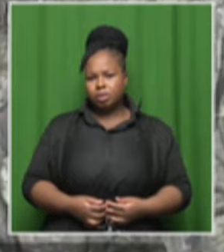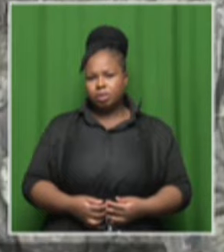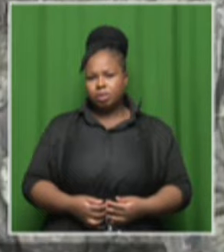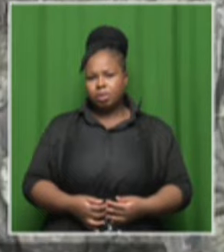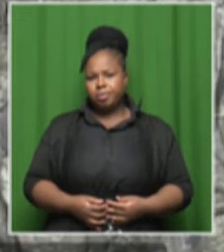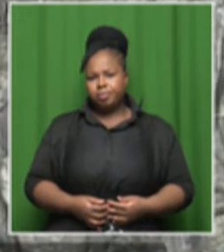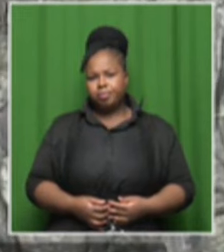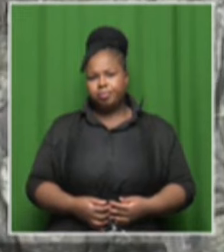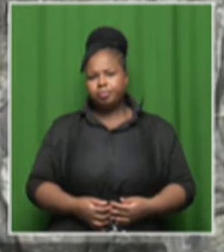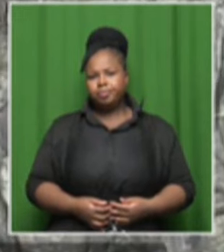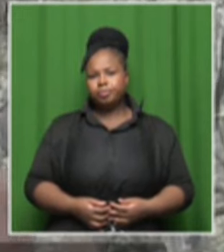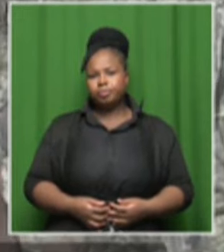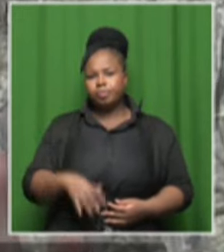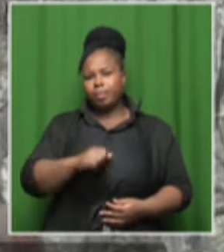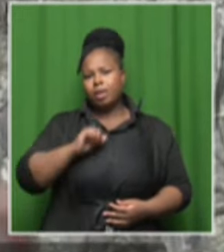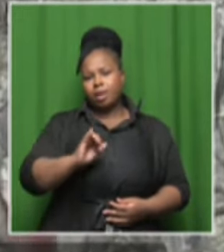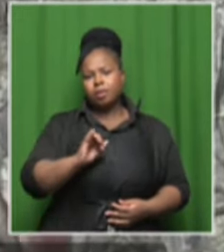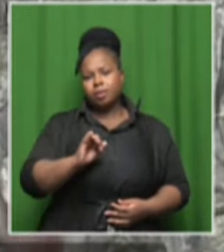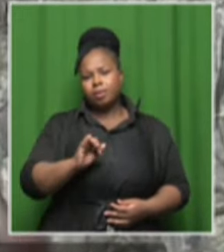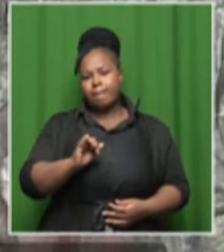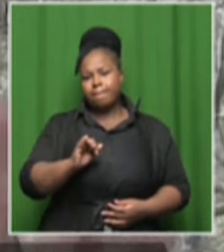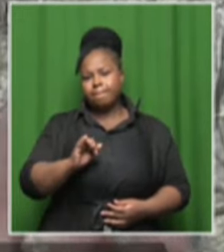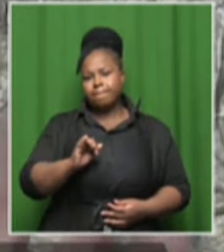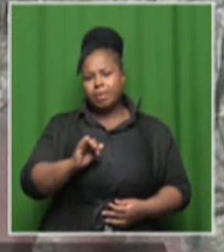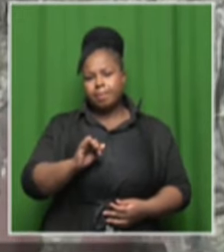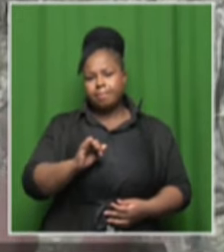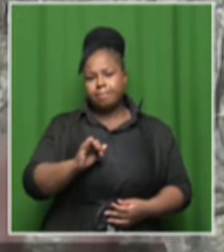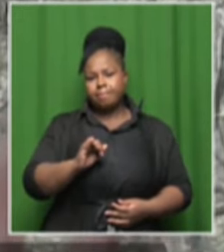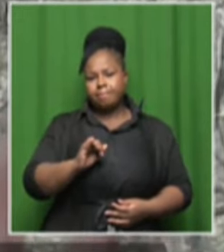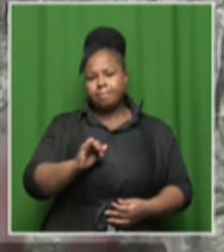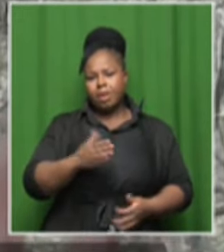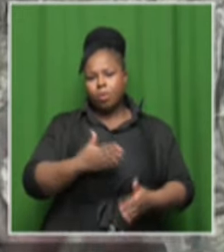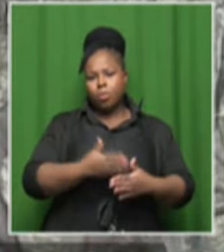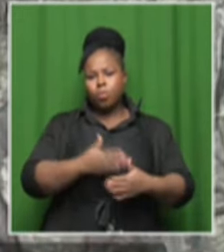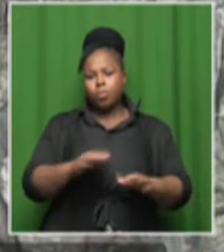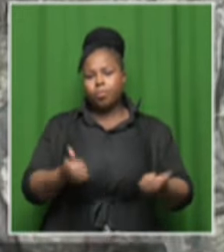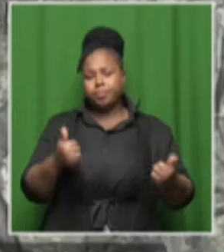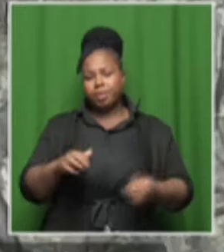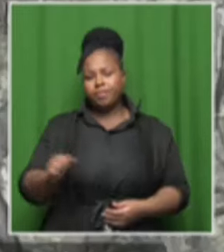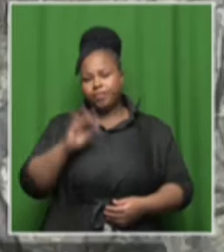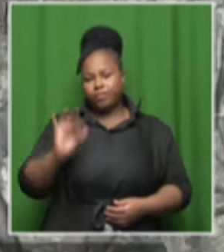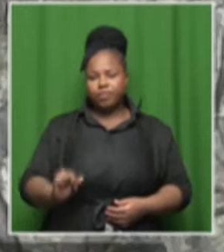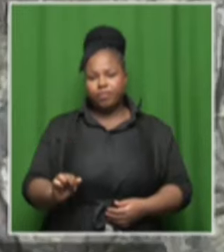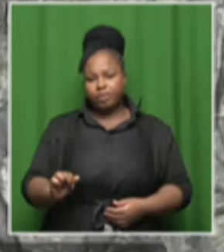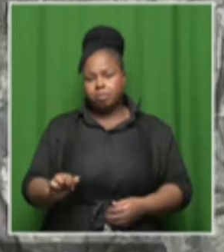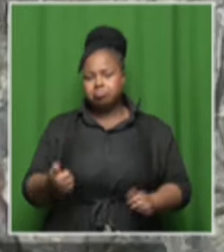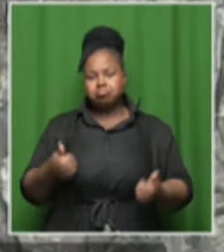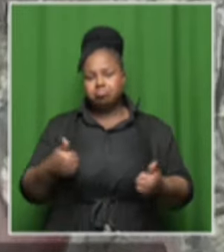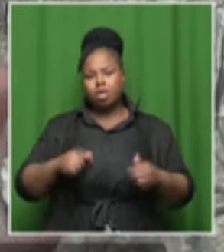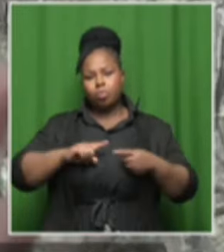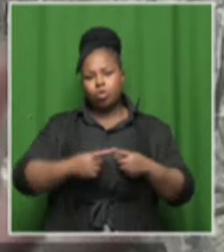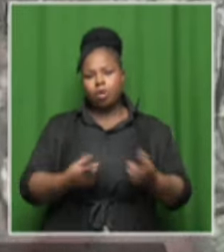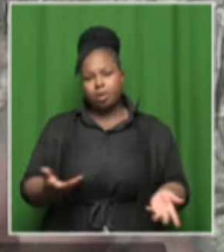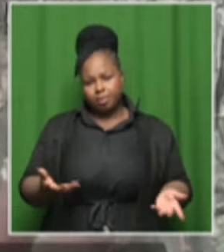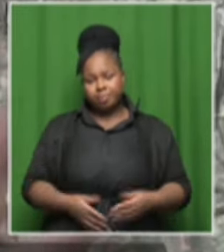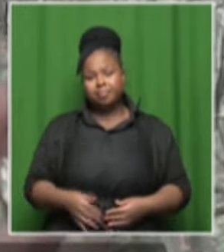Yeah. So the AI algorithms and the kind of the bias and agency is a great word in African context is such a good point. And again, I think